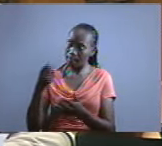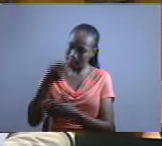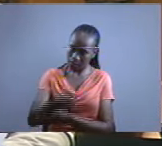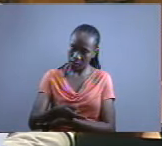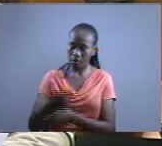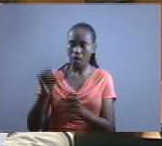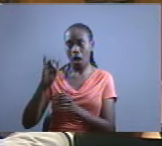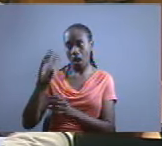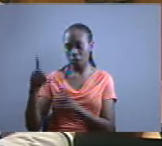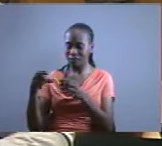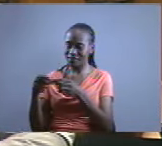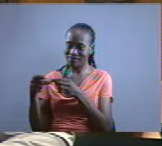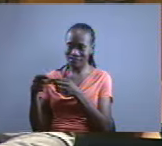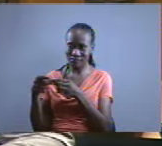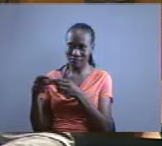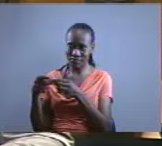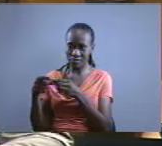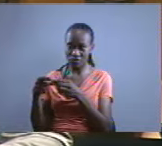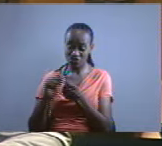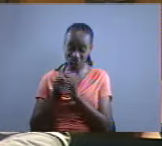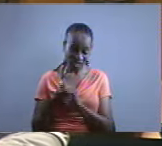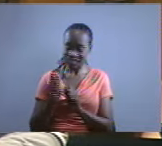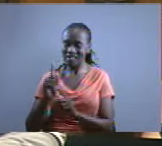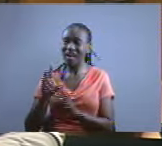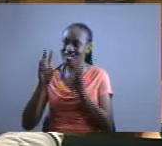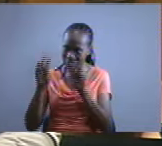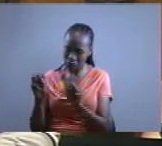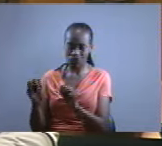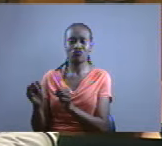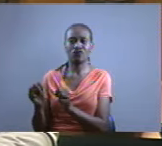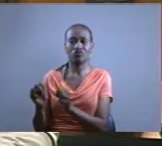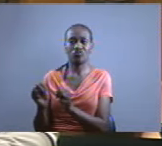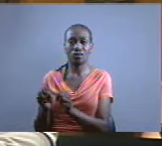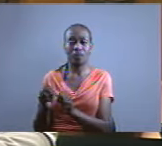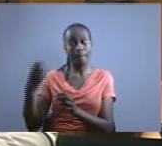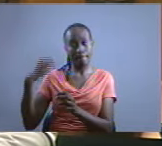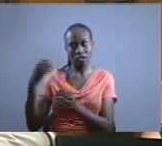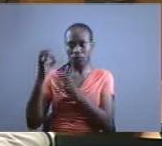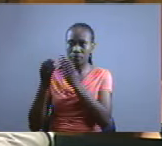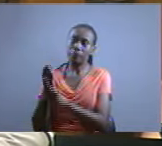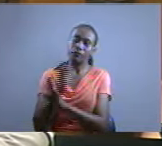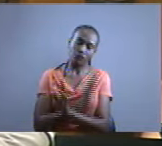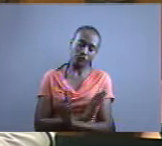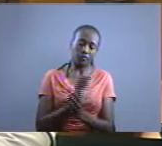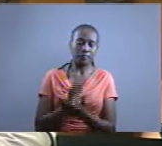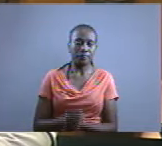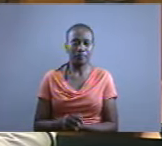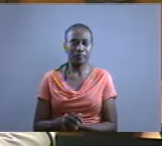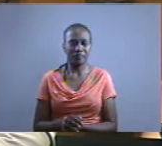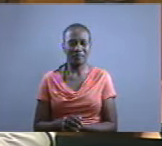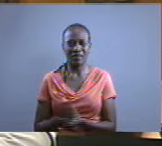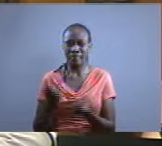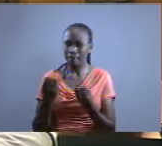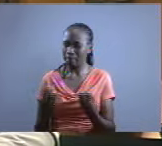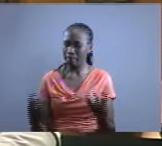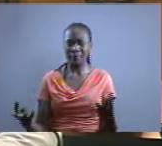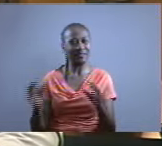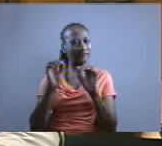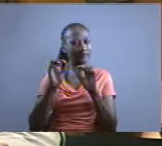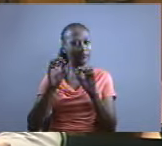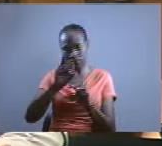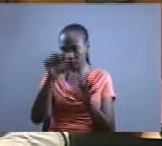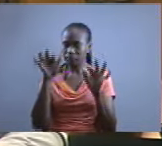ID card and not just replacements, as previously stated by Minister Pandor in the Department's communications. For millions of South Africans, 140